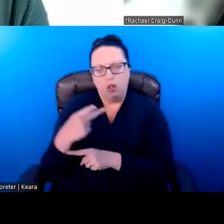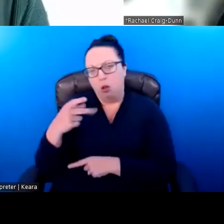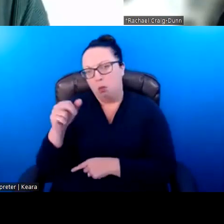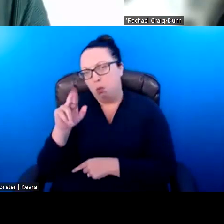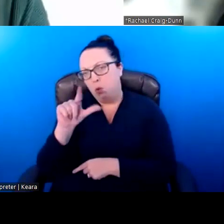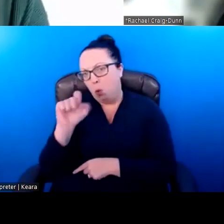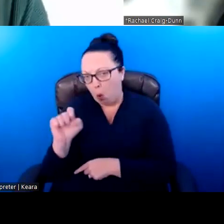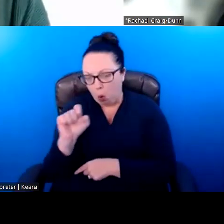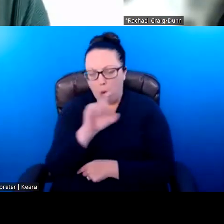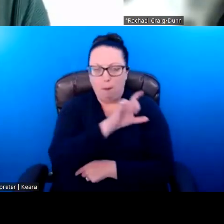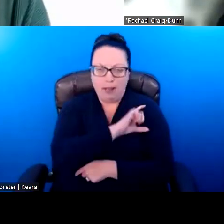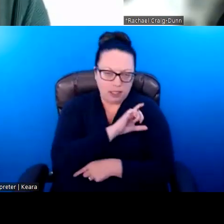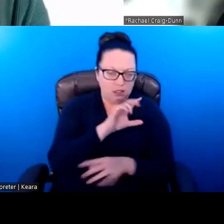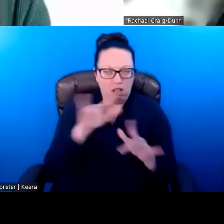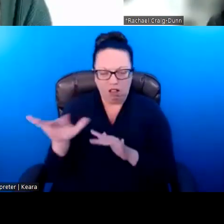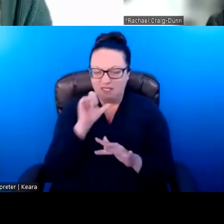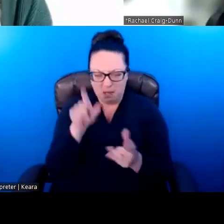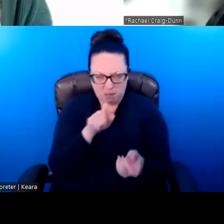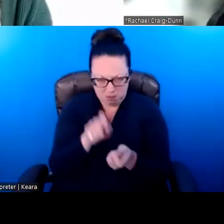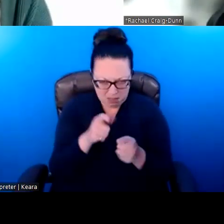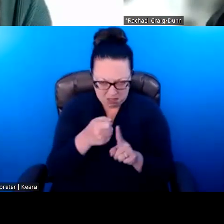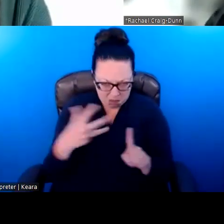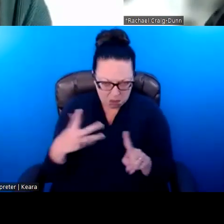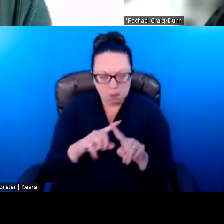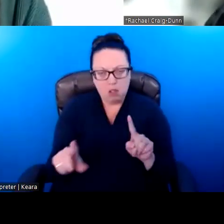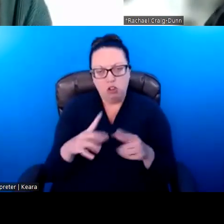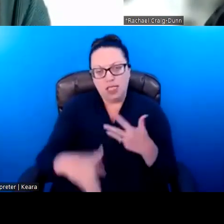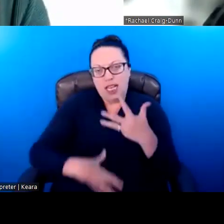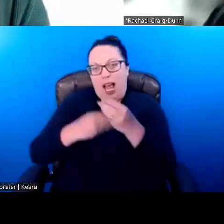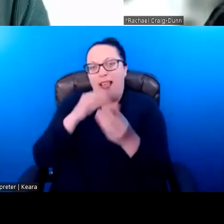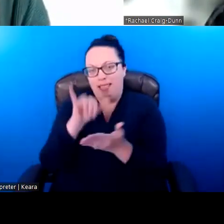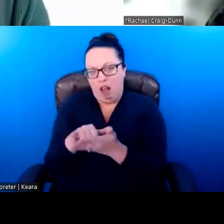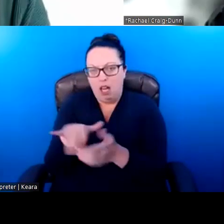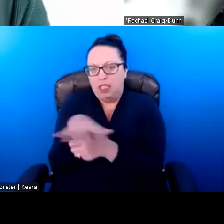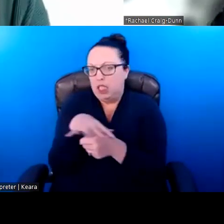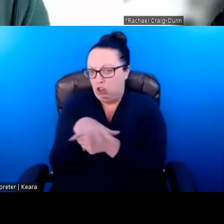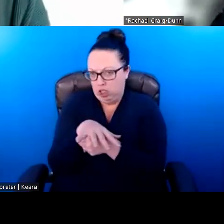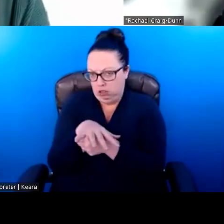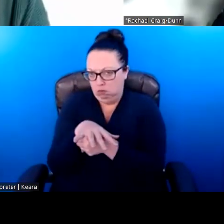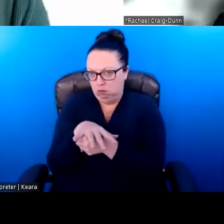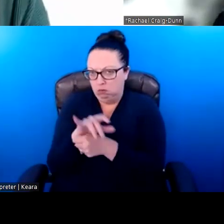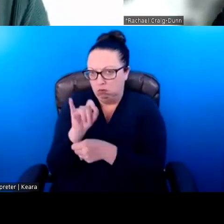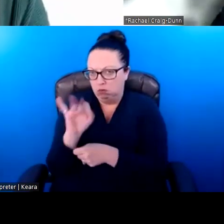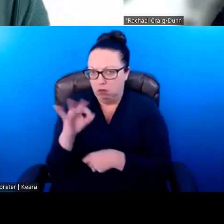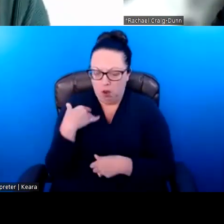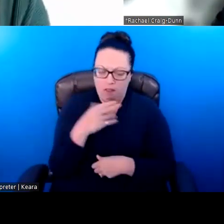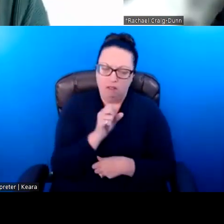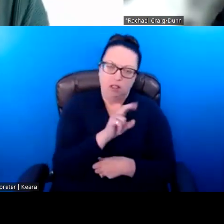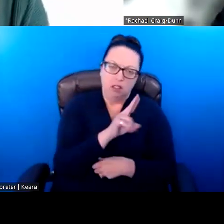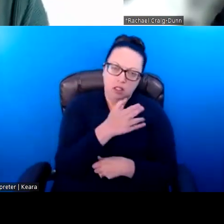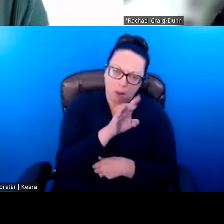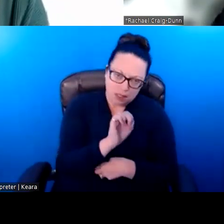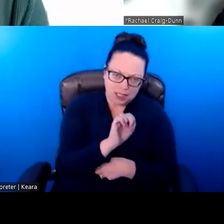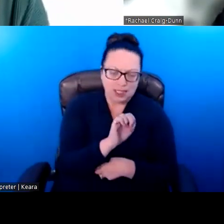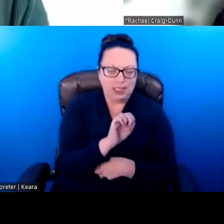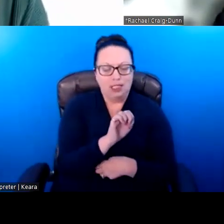I'm not going to get into specifics, but I would just add it as a silo, so to speak, that you've got the substance or substance use disorder silo, you've